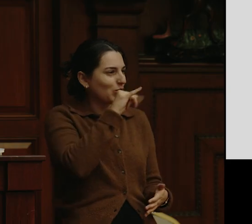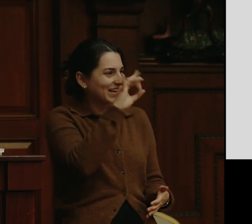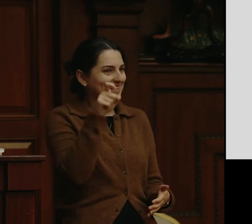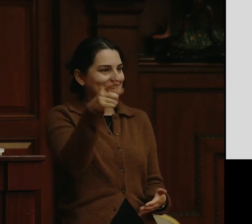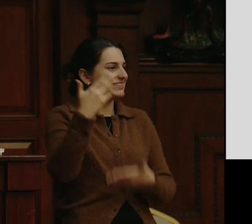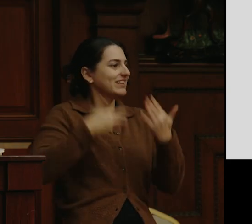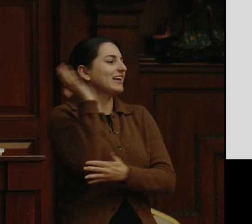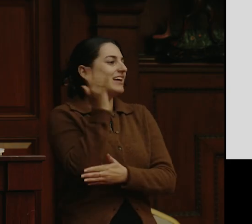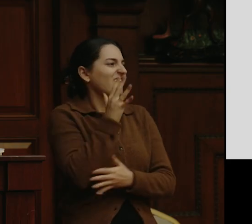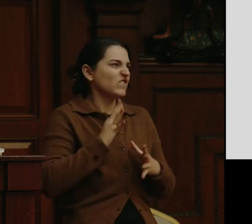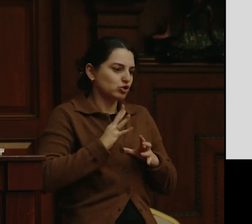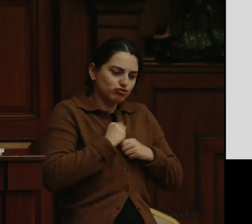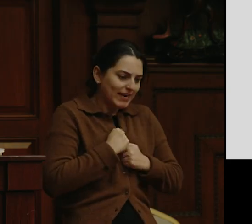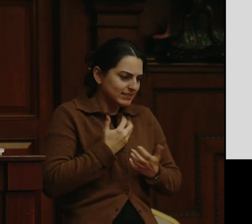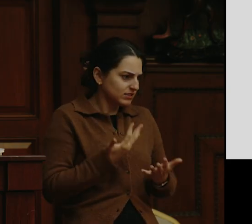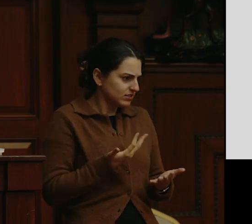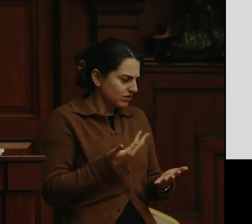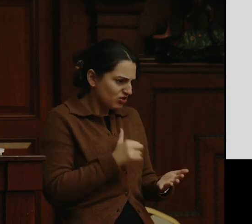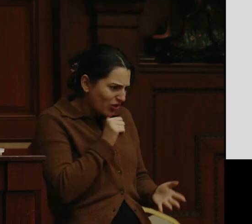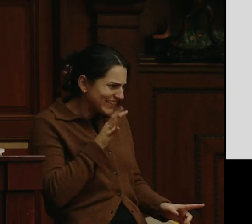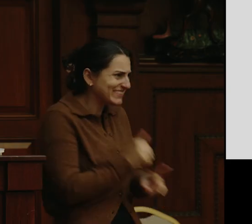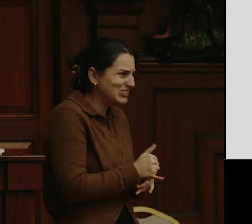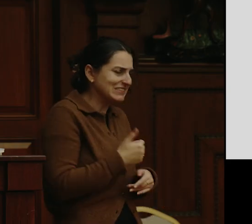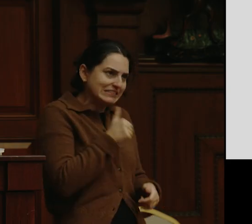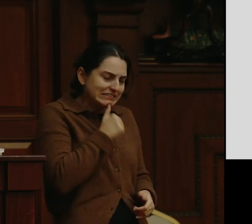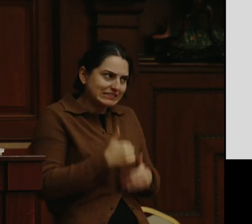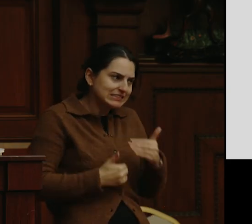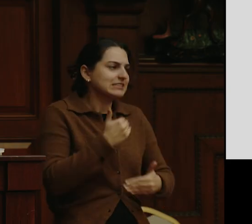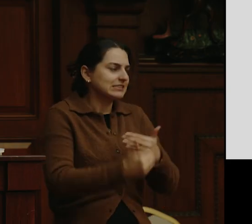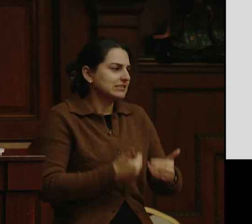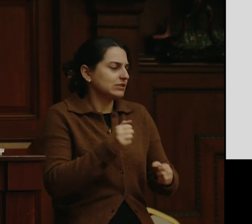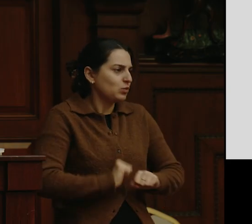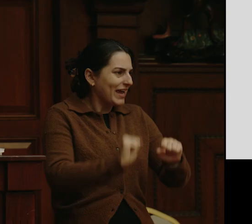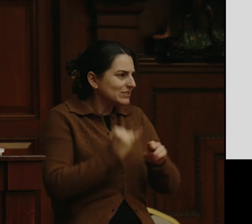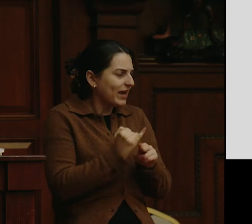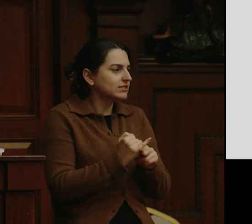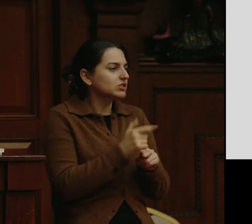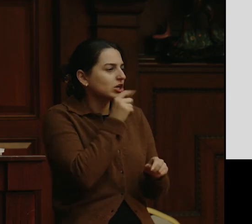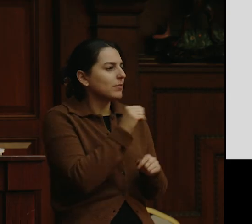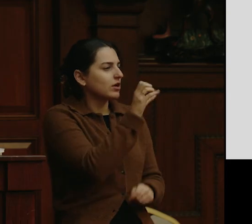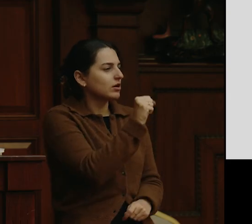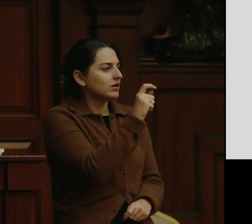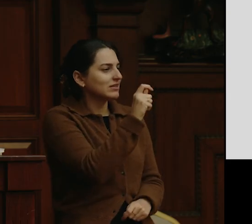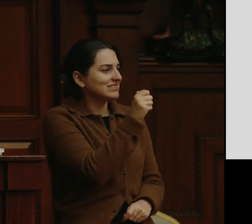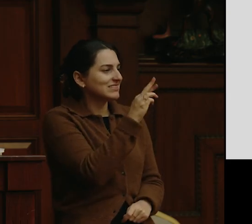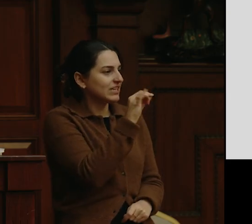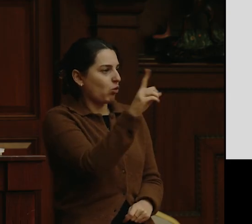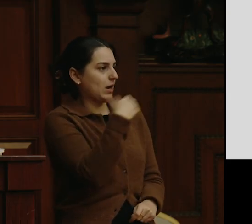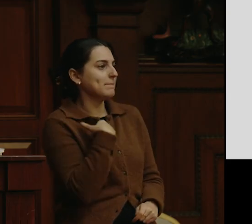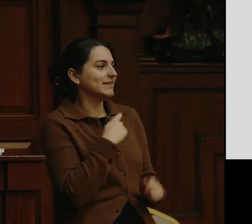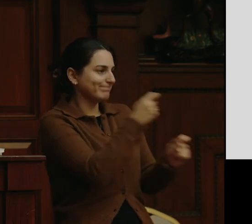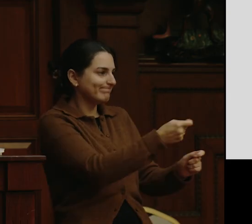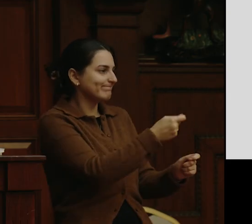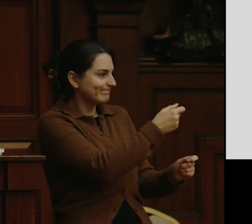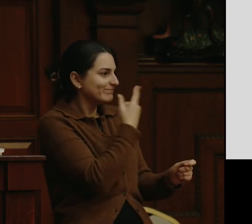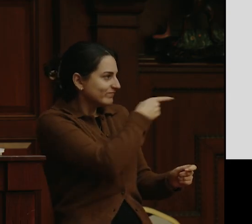the frustration of not being able to get a diagnosis. I want to emphasize about steroids. I prescribe